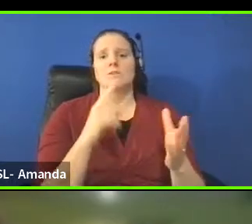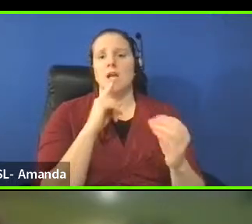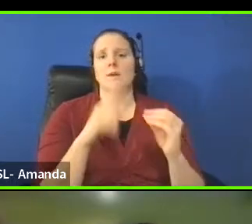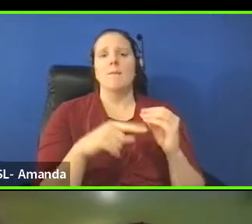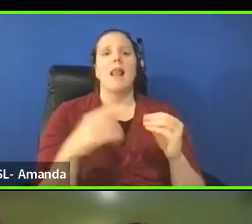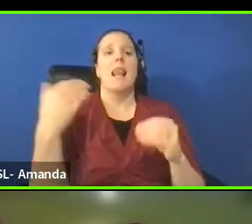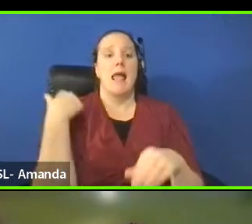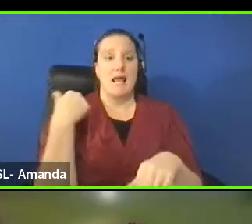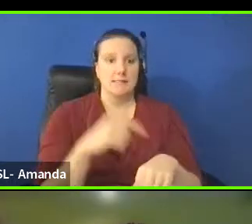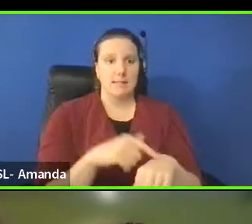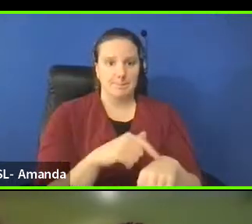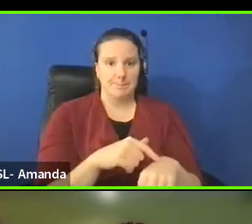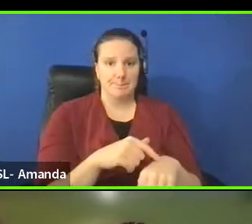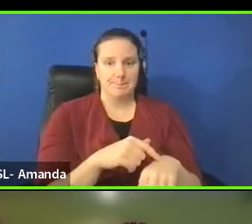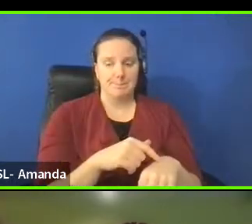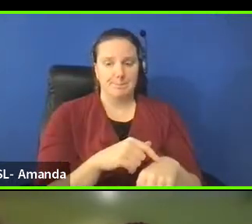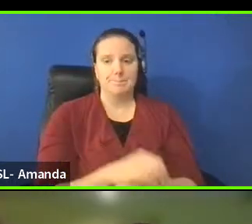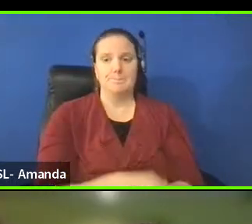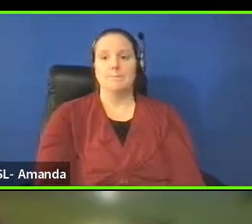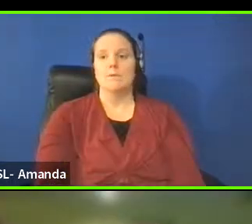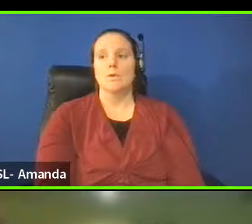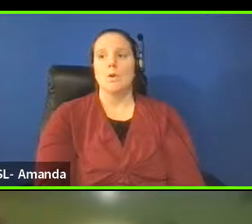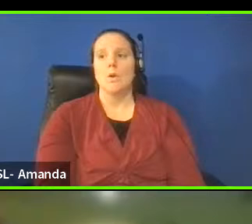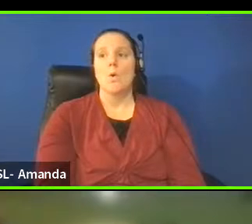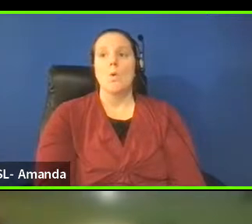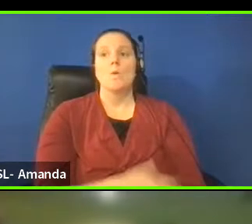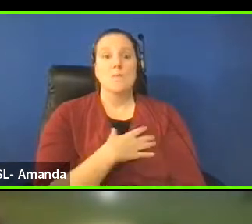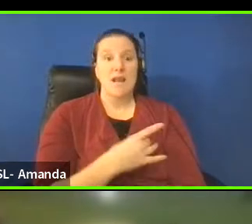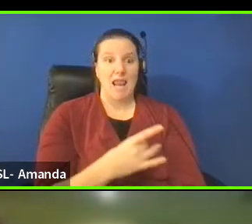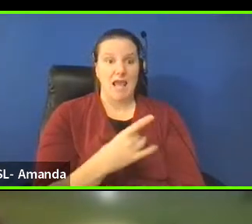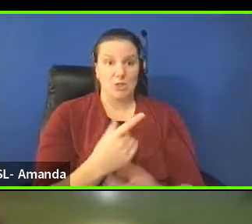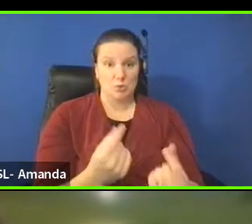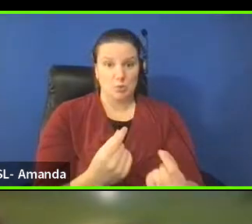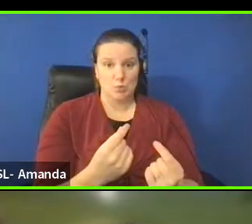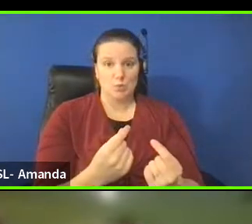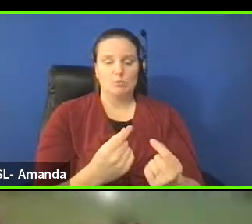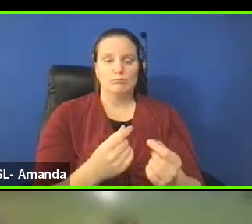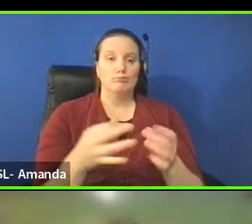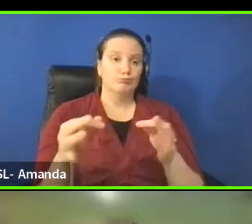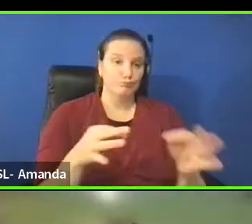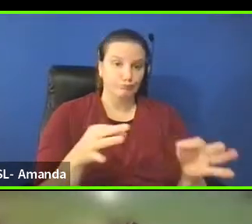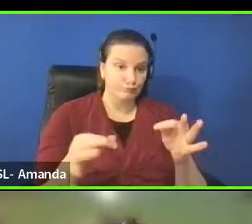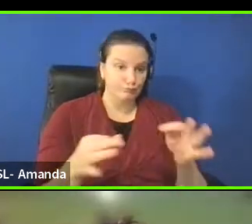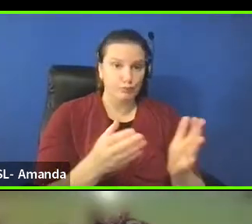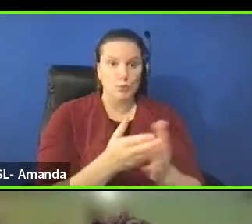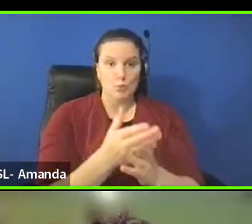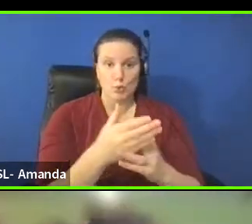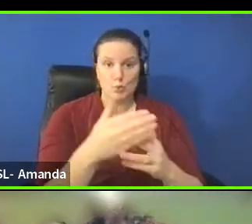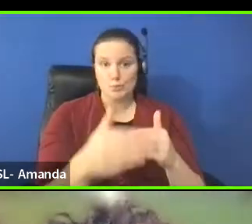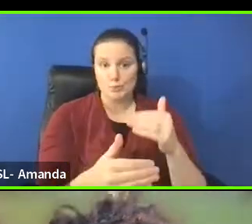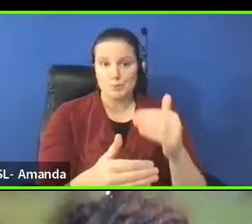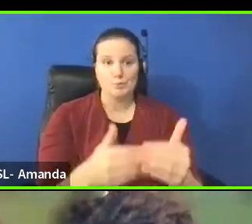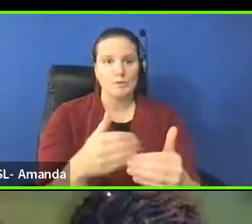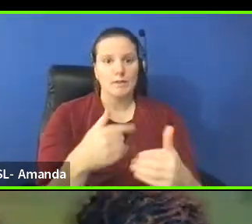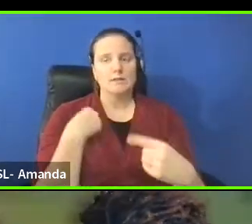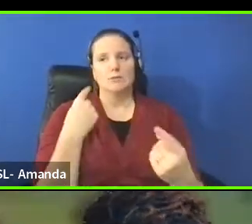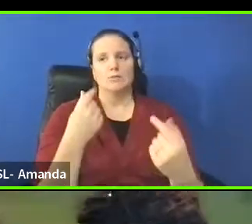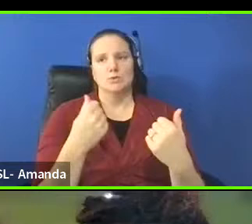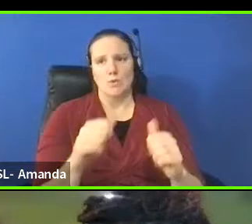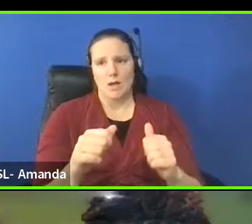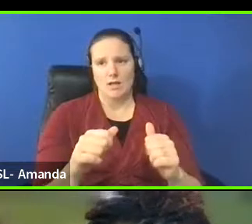last time, and what we'd like to do is walk through that, since we're really trying